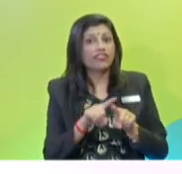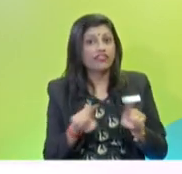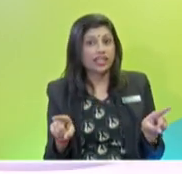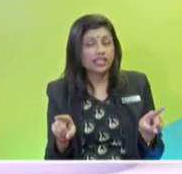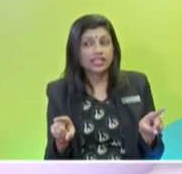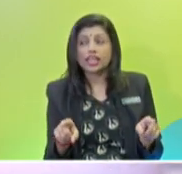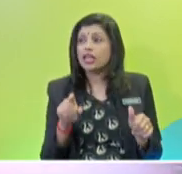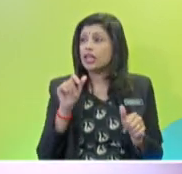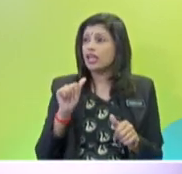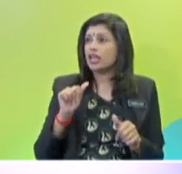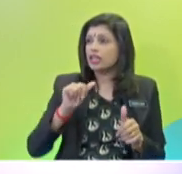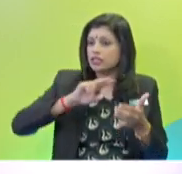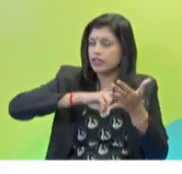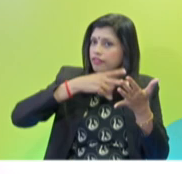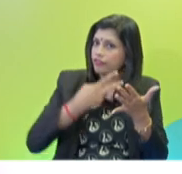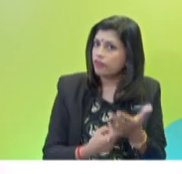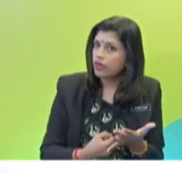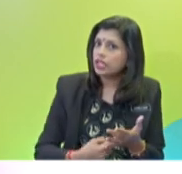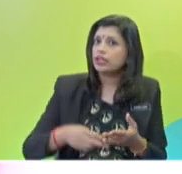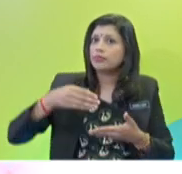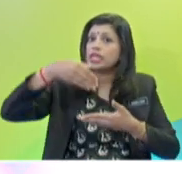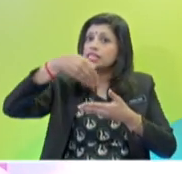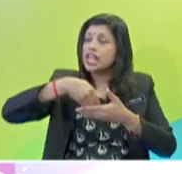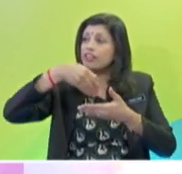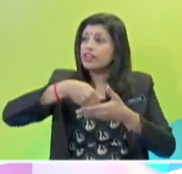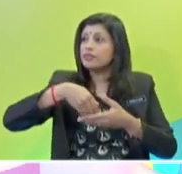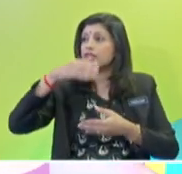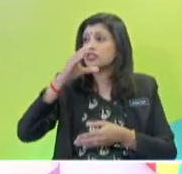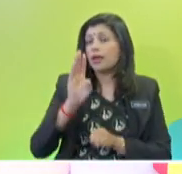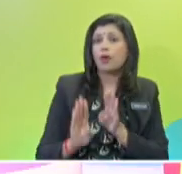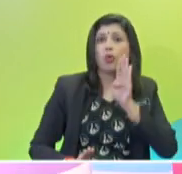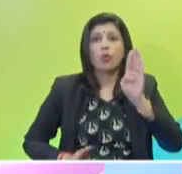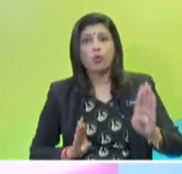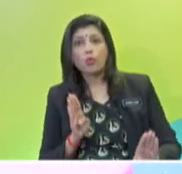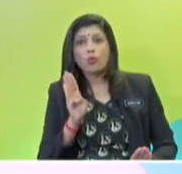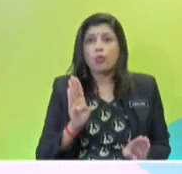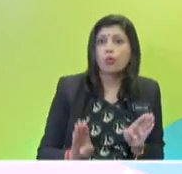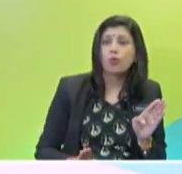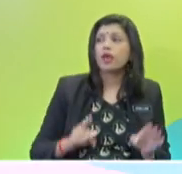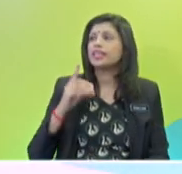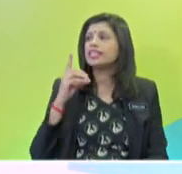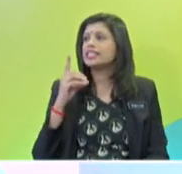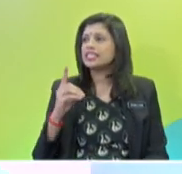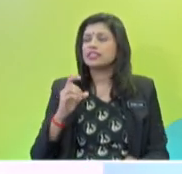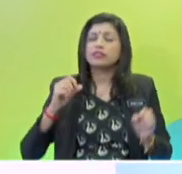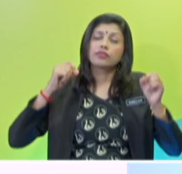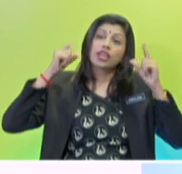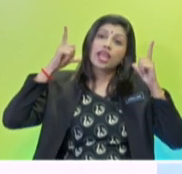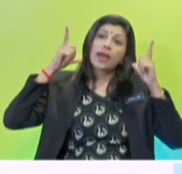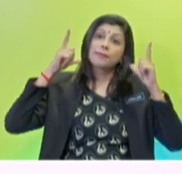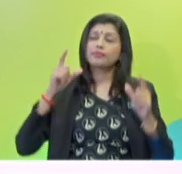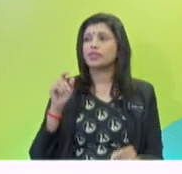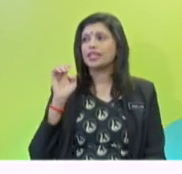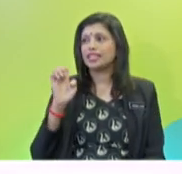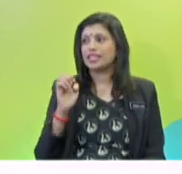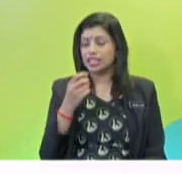like an envelope. Picture C, the boy is riding a bike. Picture D, the boy is waking up. And picture E, the boy is